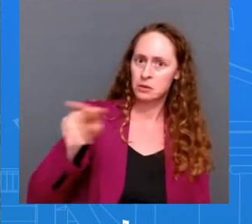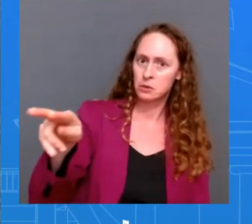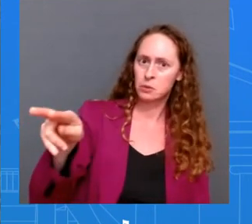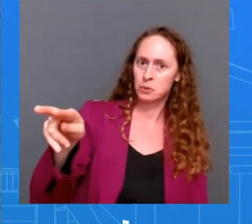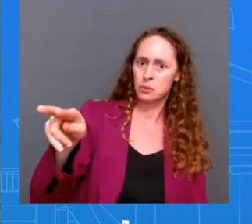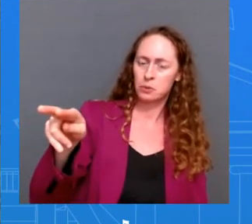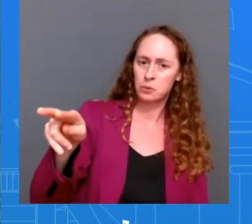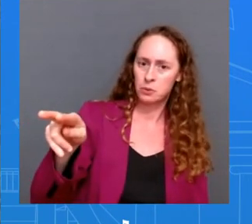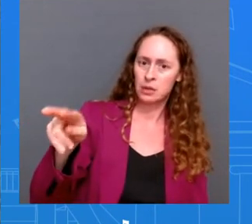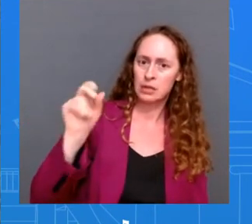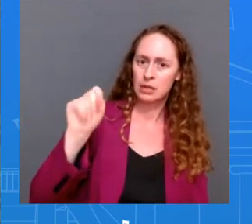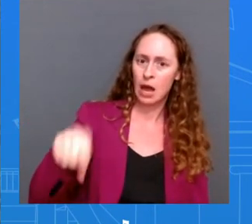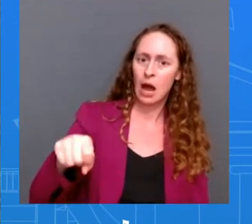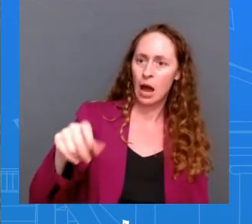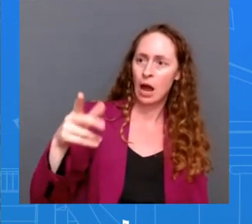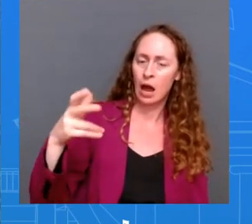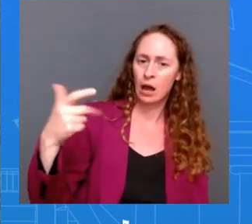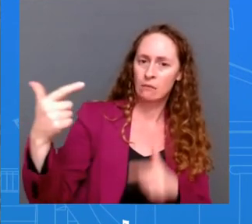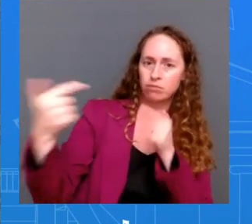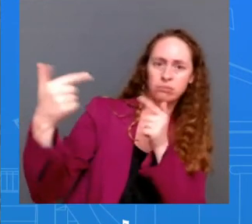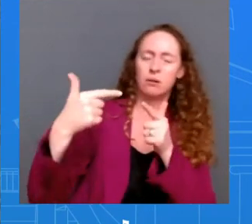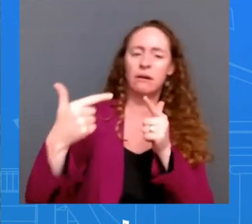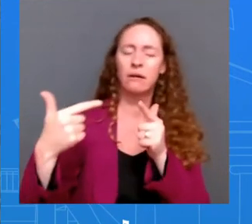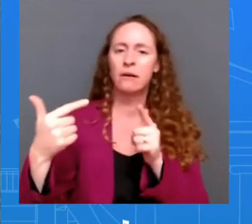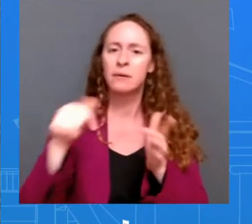right now. Okay, so it's not a crisis right now?